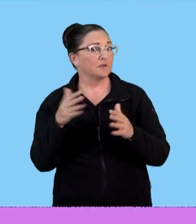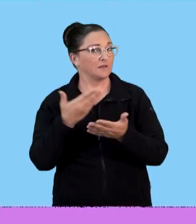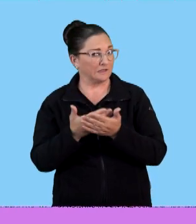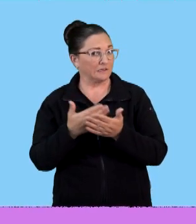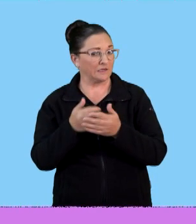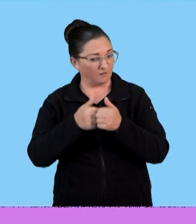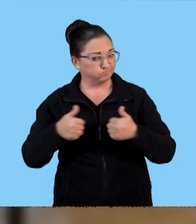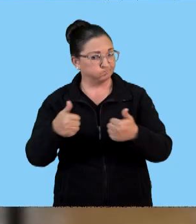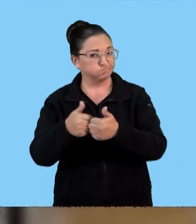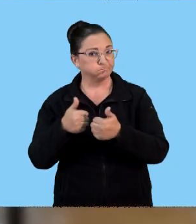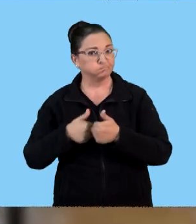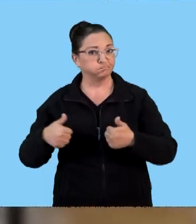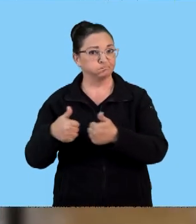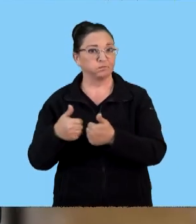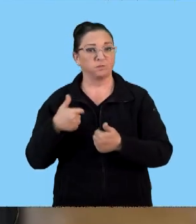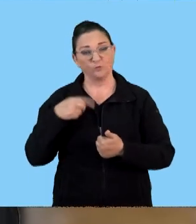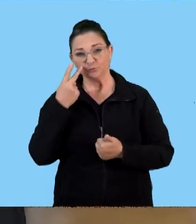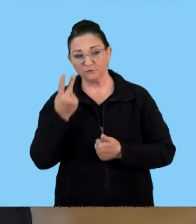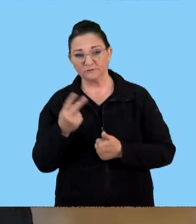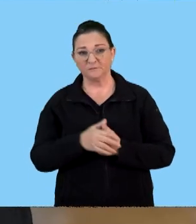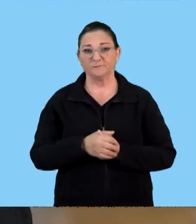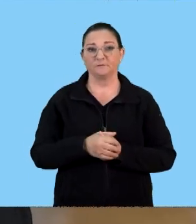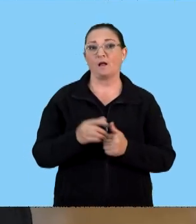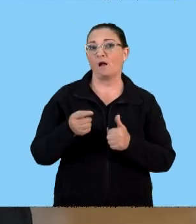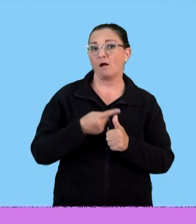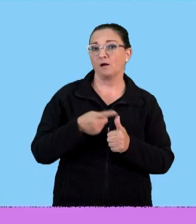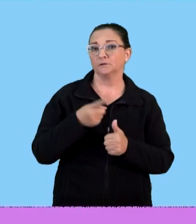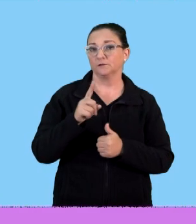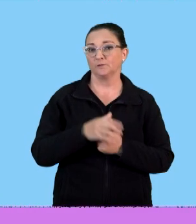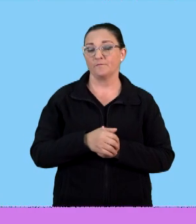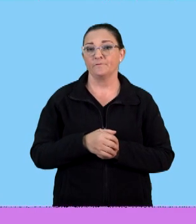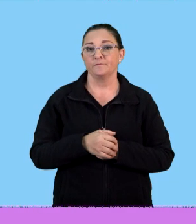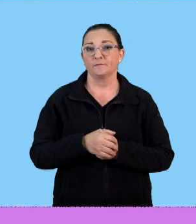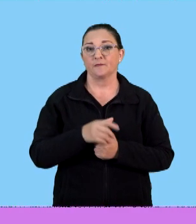will they be able to basically accommodate, right? So this will give me a total of